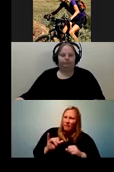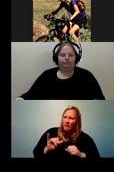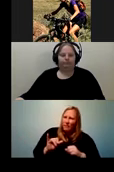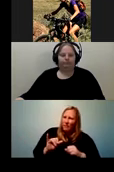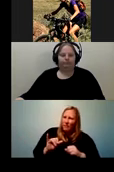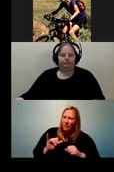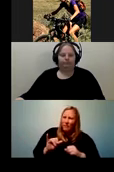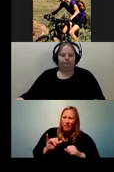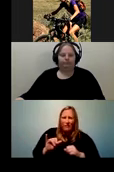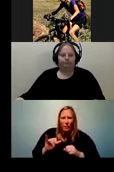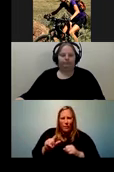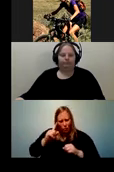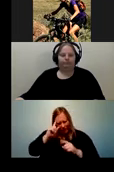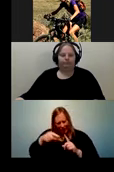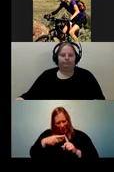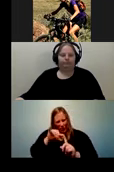lives